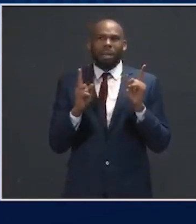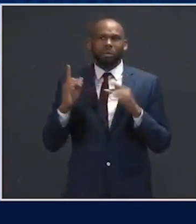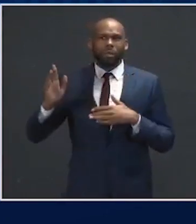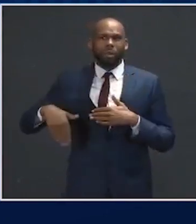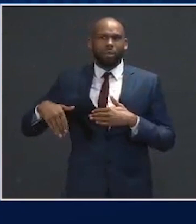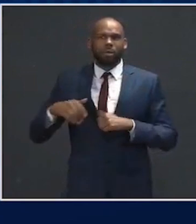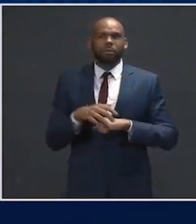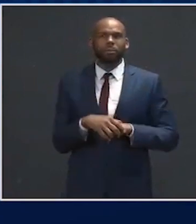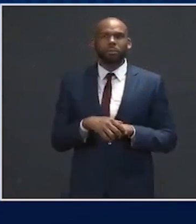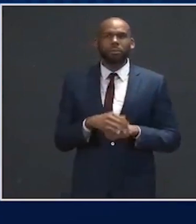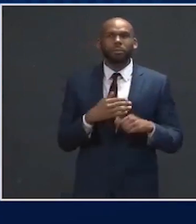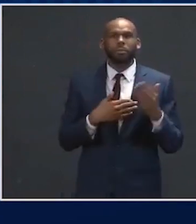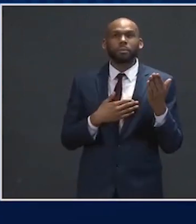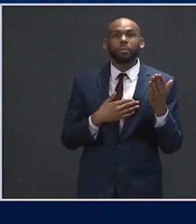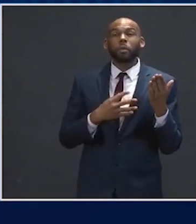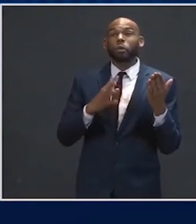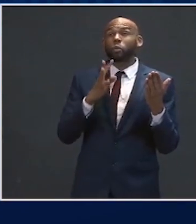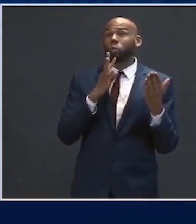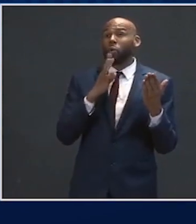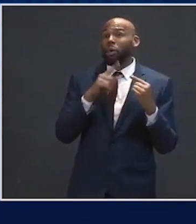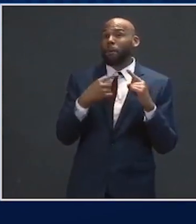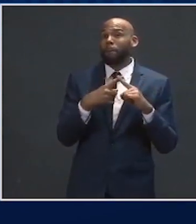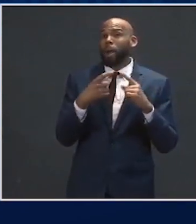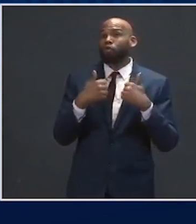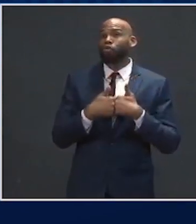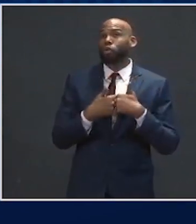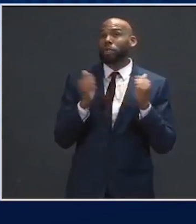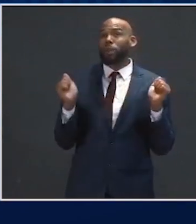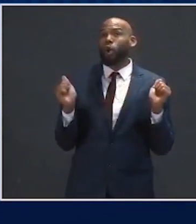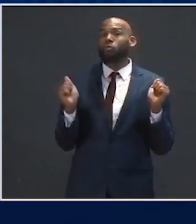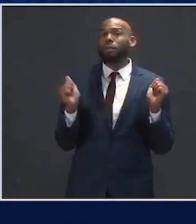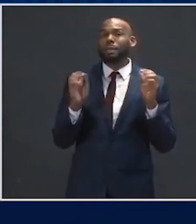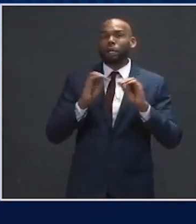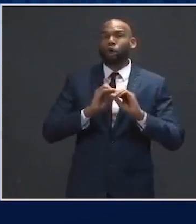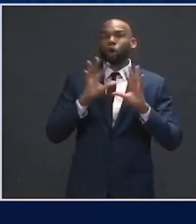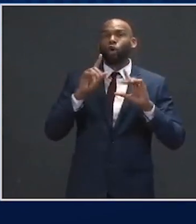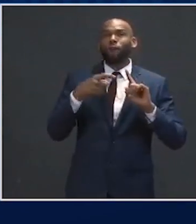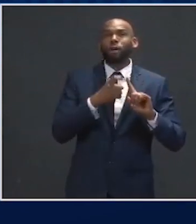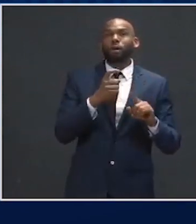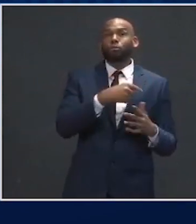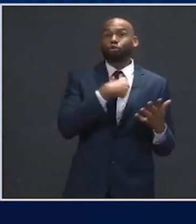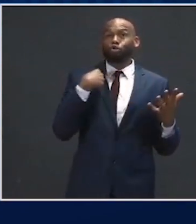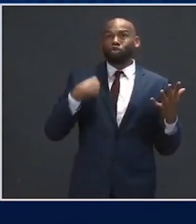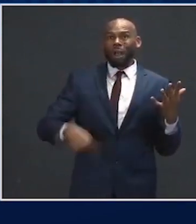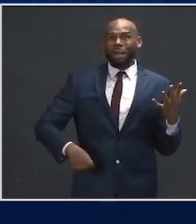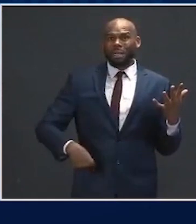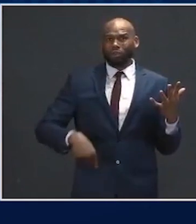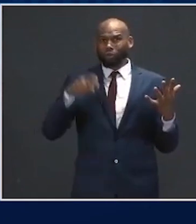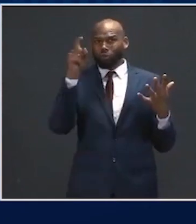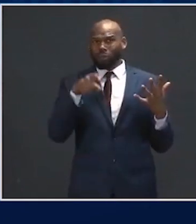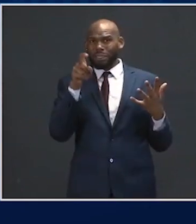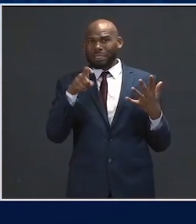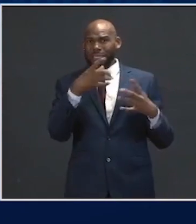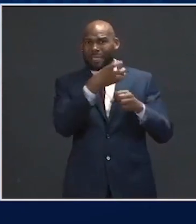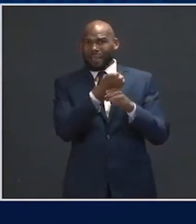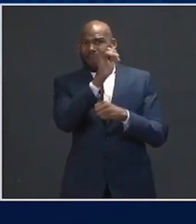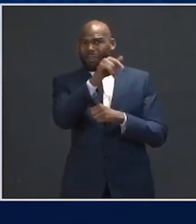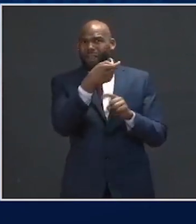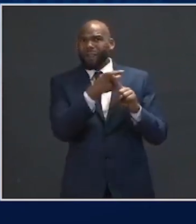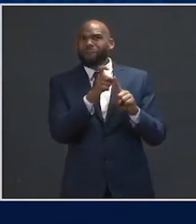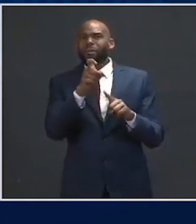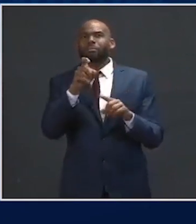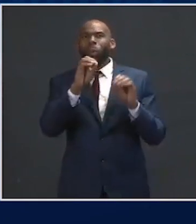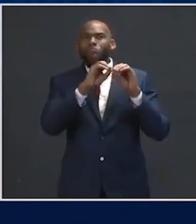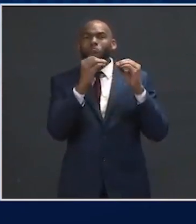about hopes for transparency from China, and you talked about the need to get that data from the World Health Organization. Earlier